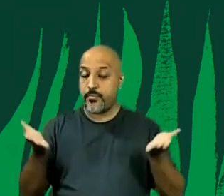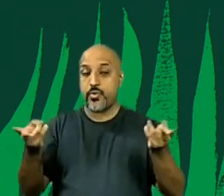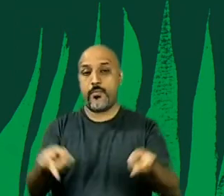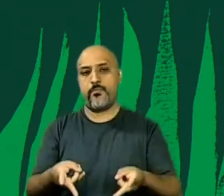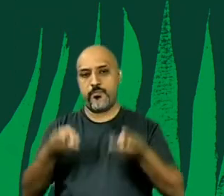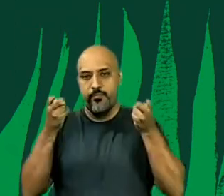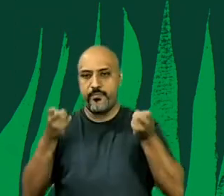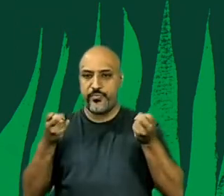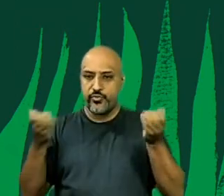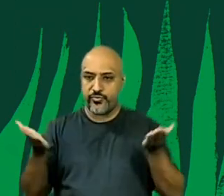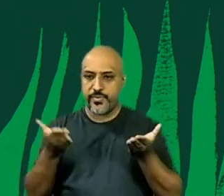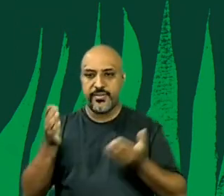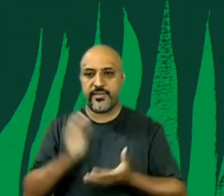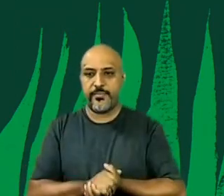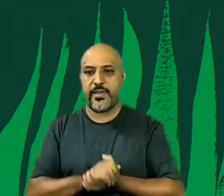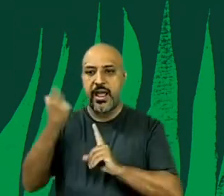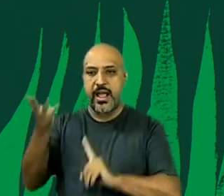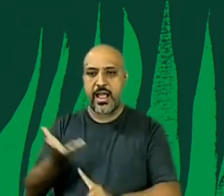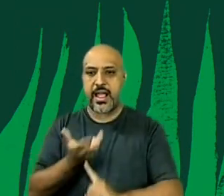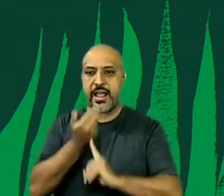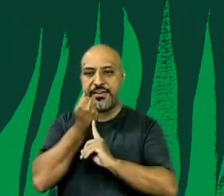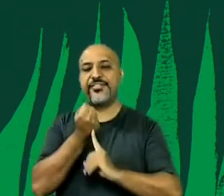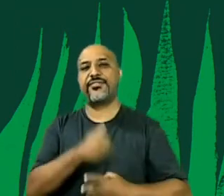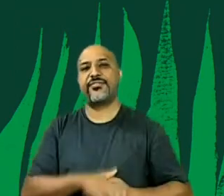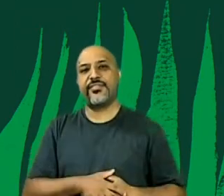to perceive this art,